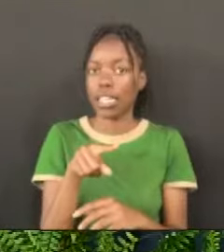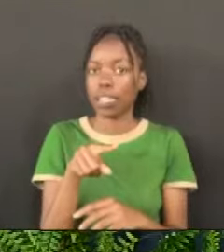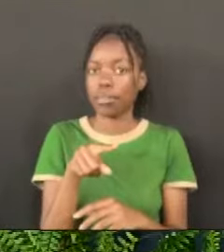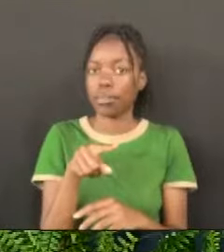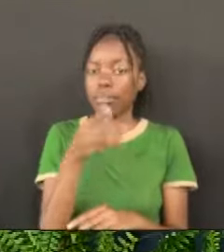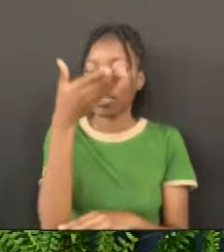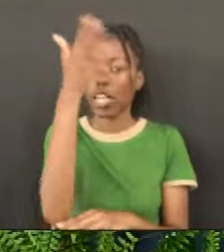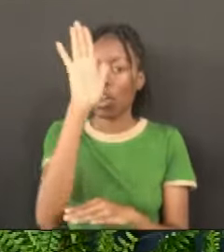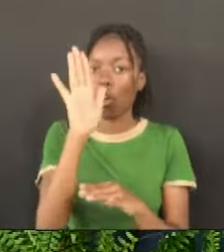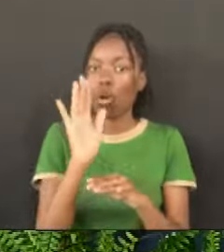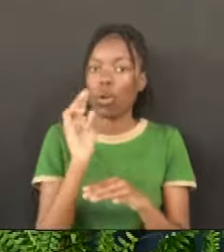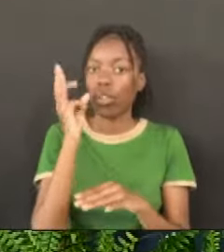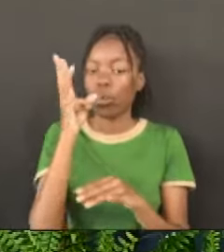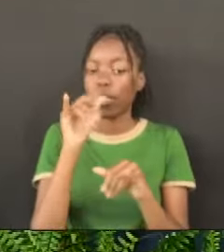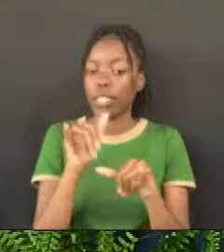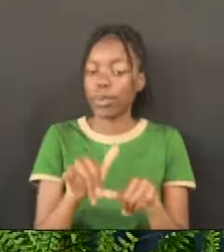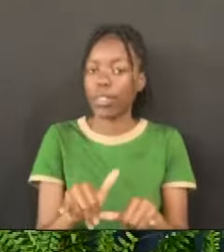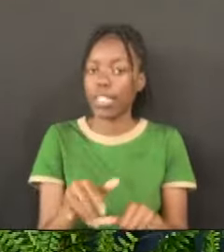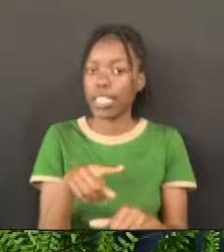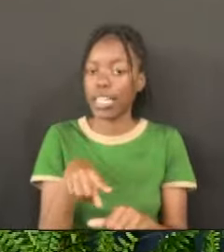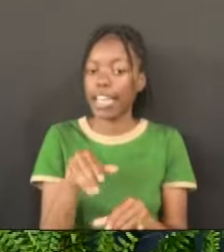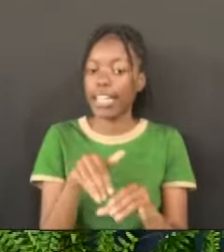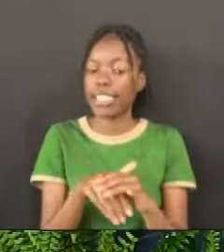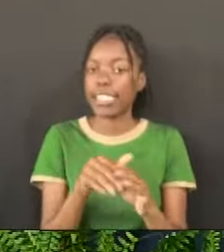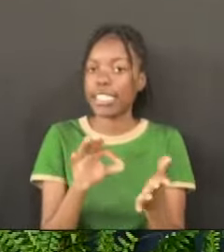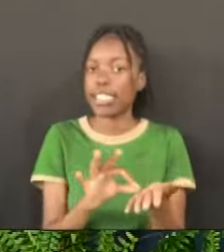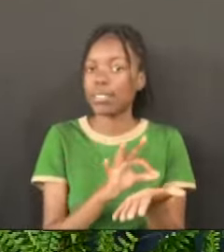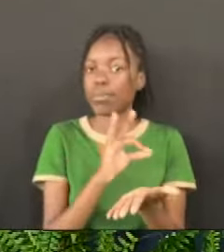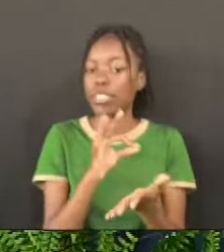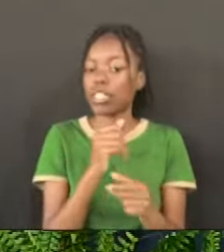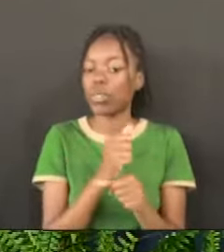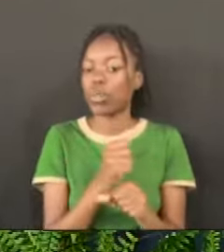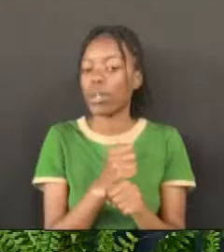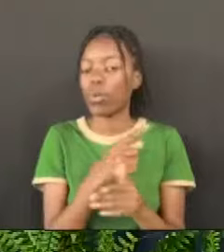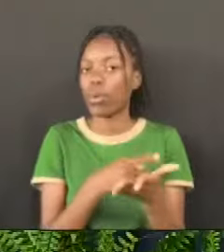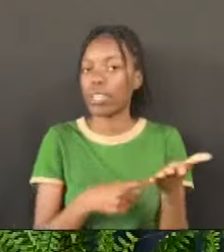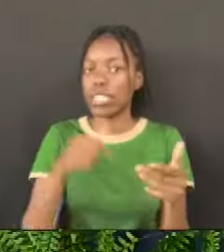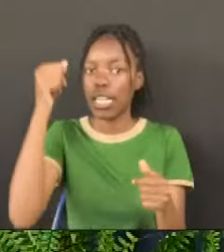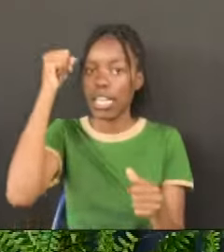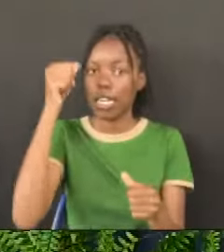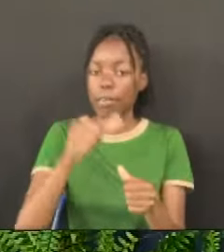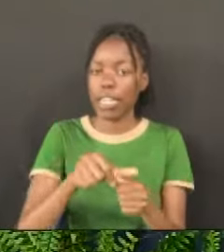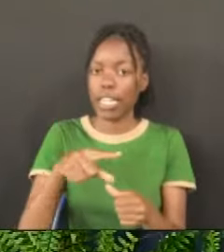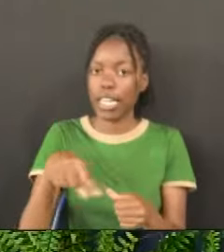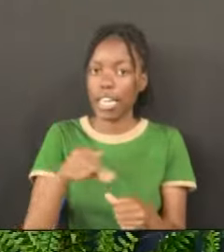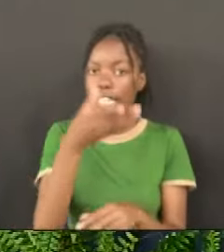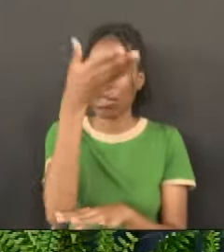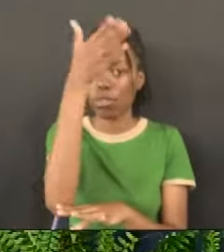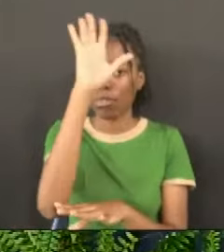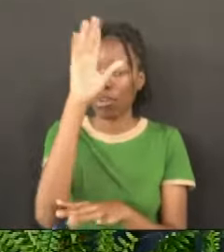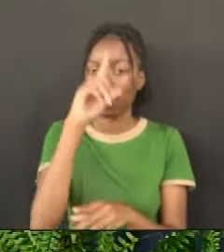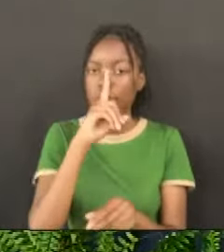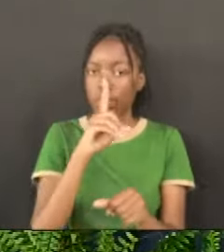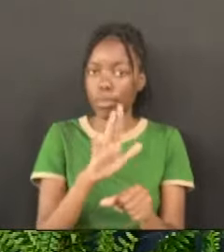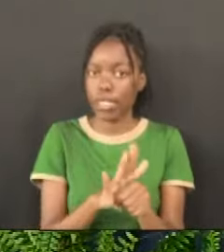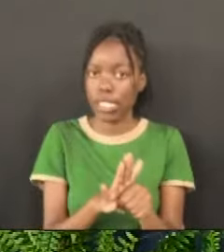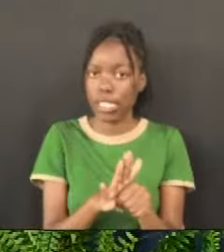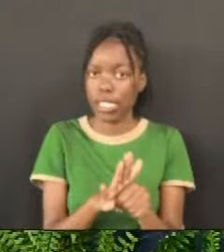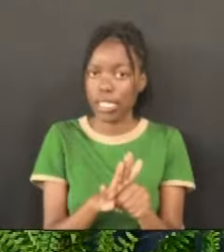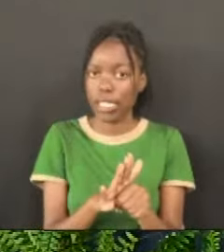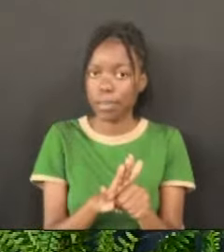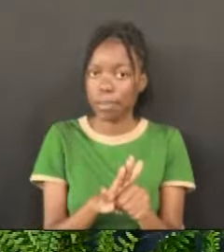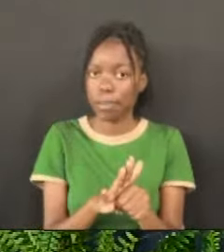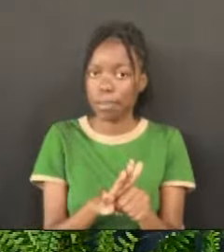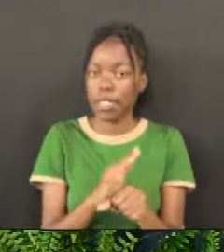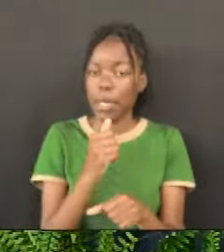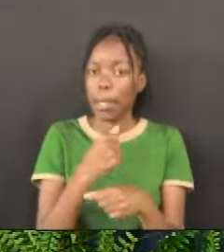dwell in us in the form of the Spirit. Doing what? Reminding us of God's promises. Hence, making the